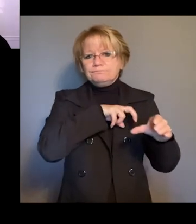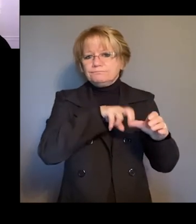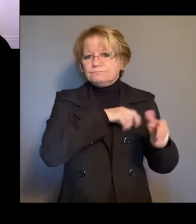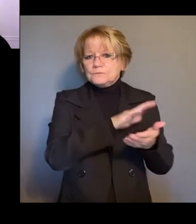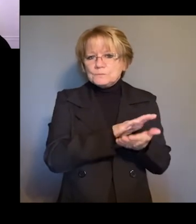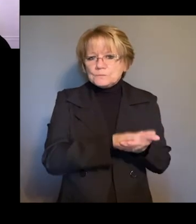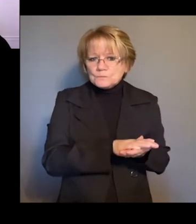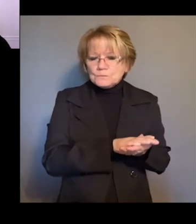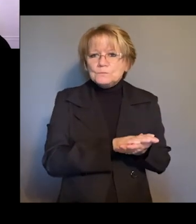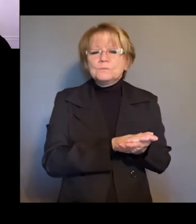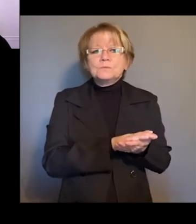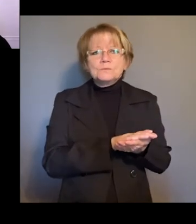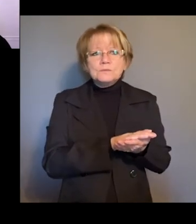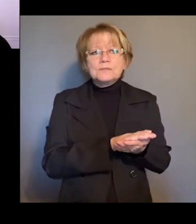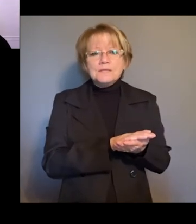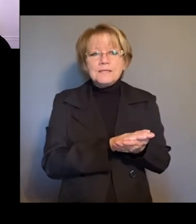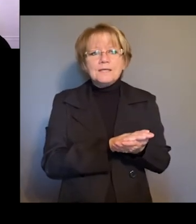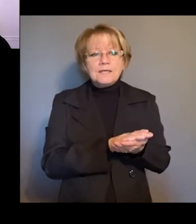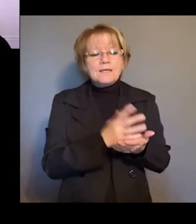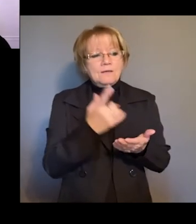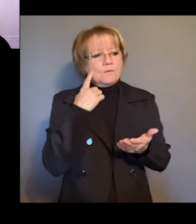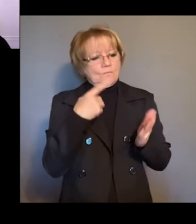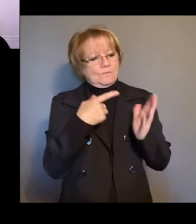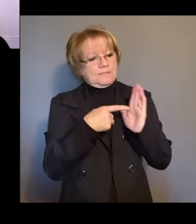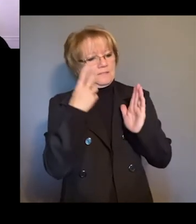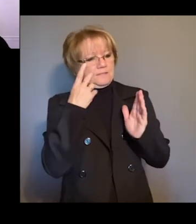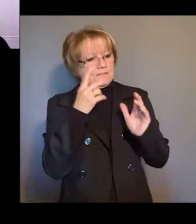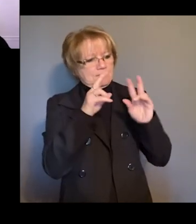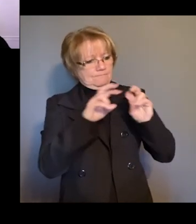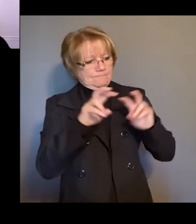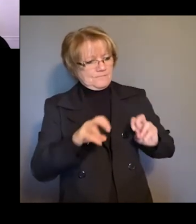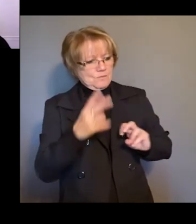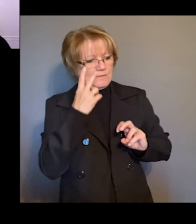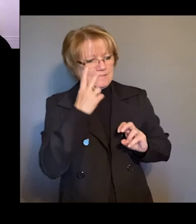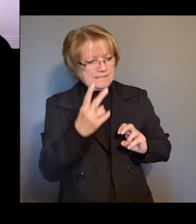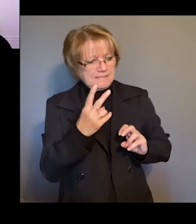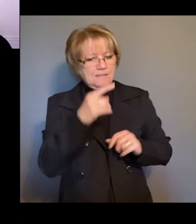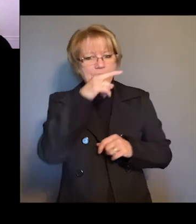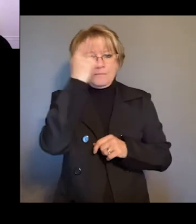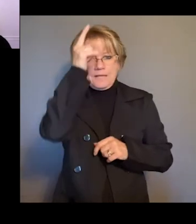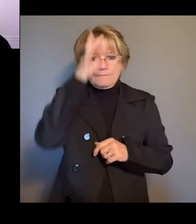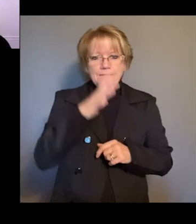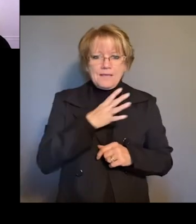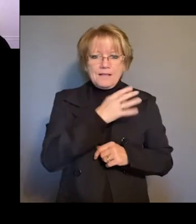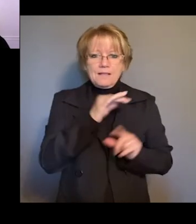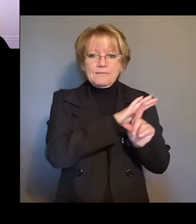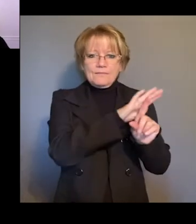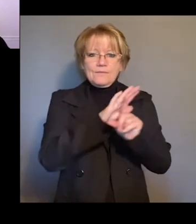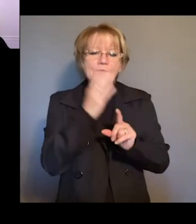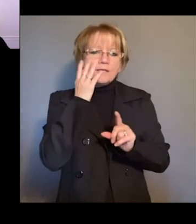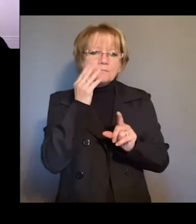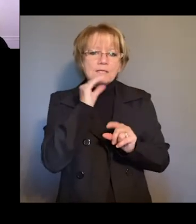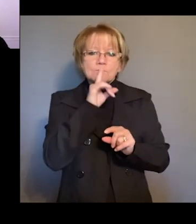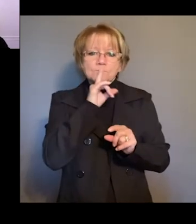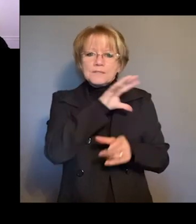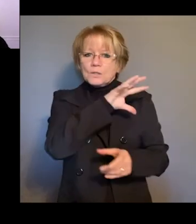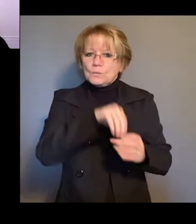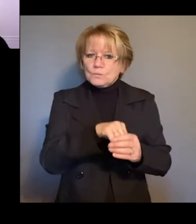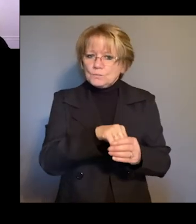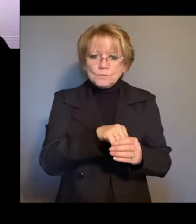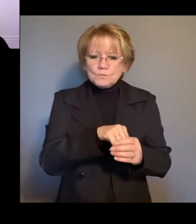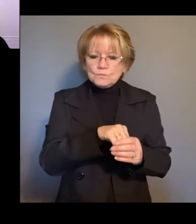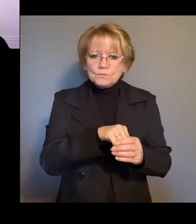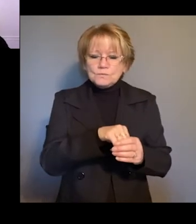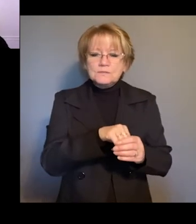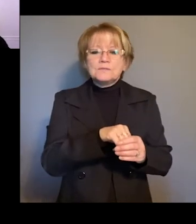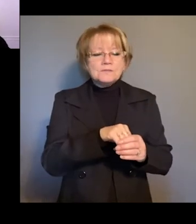were not inclusive of the Black male and the Black male experience. So because these systems were created in